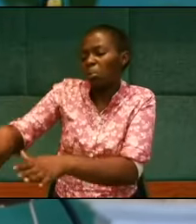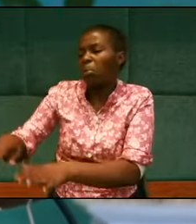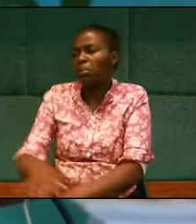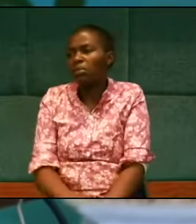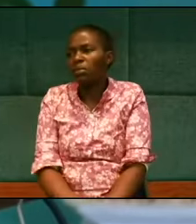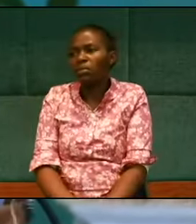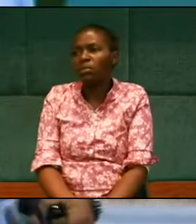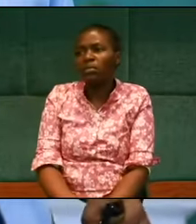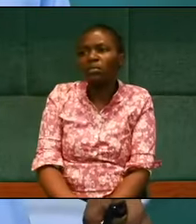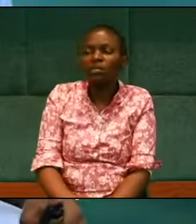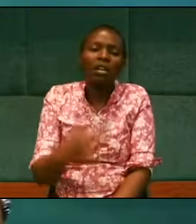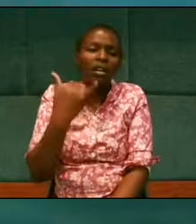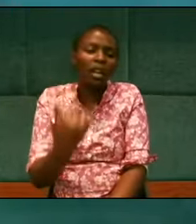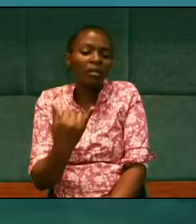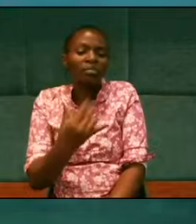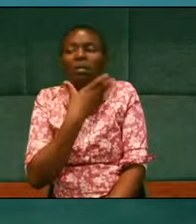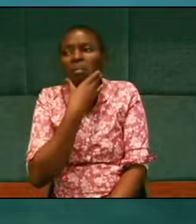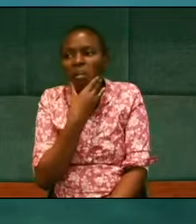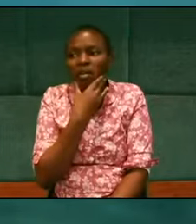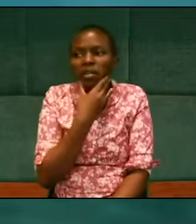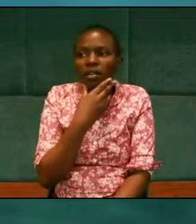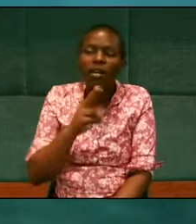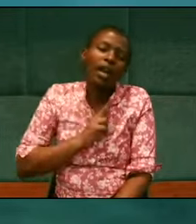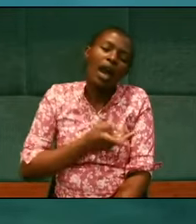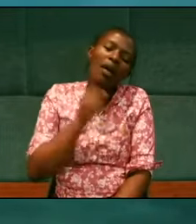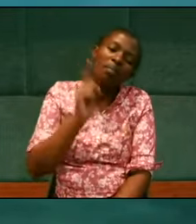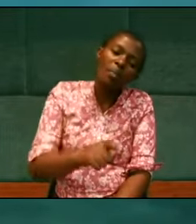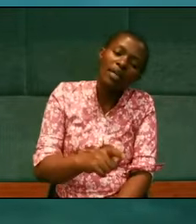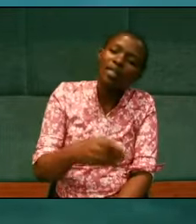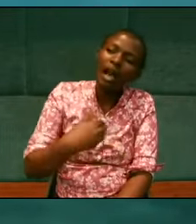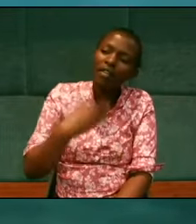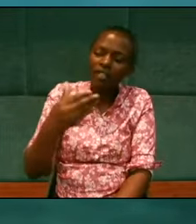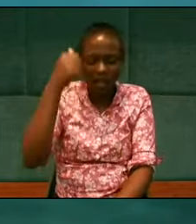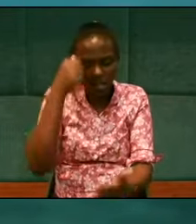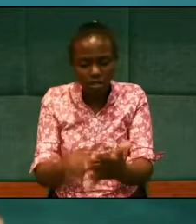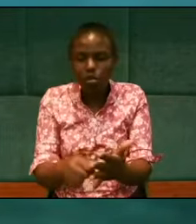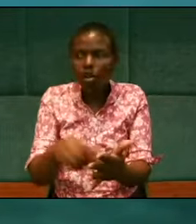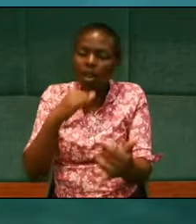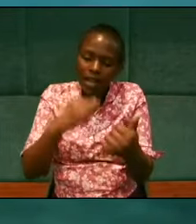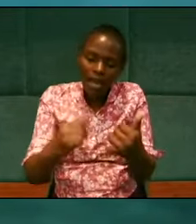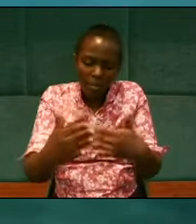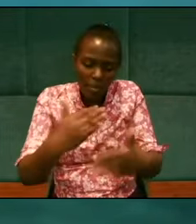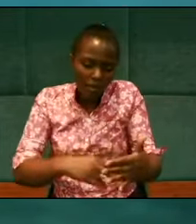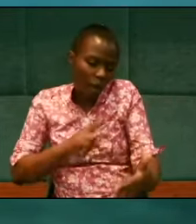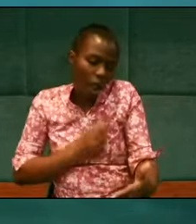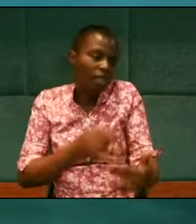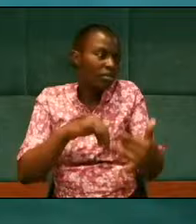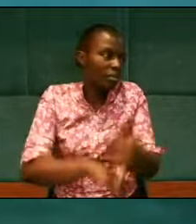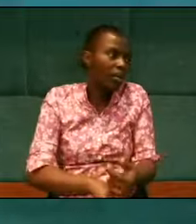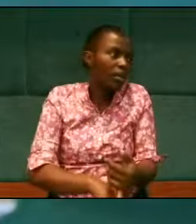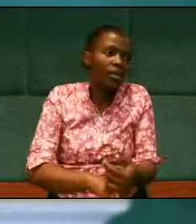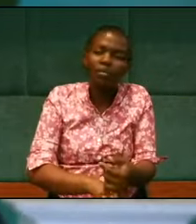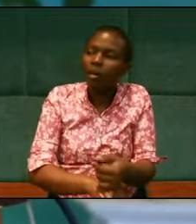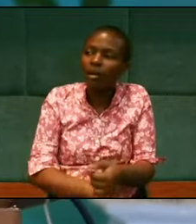On a lighter note, young men, we must get our purpose clear before we marry. Do you know what will happen? If